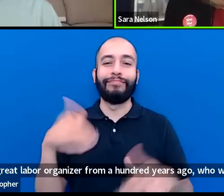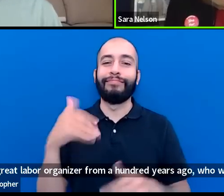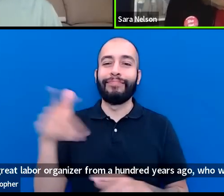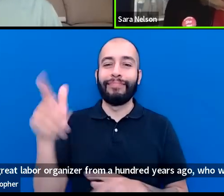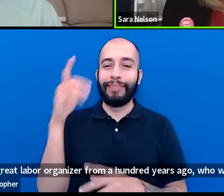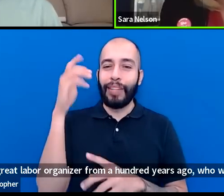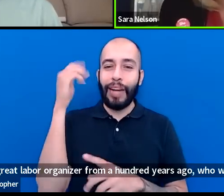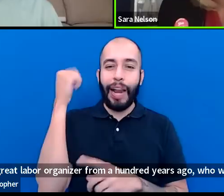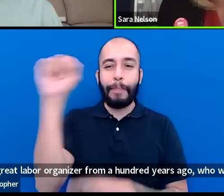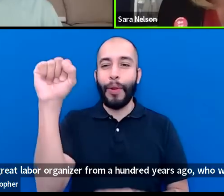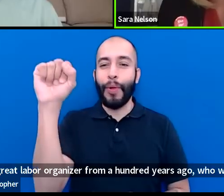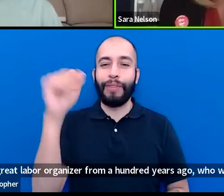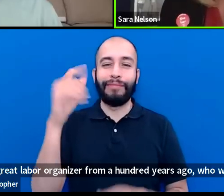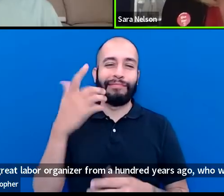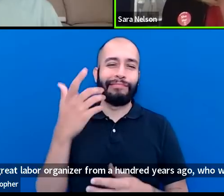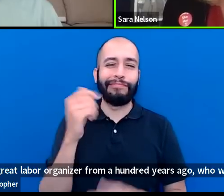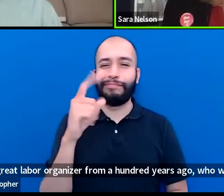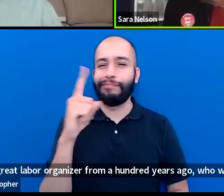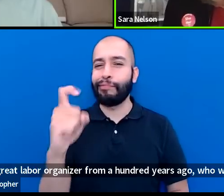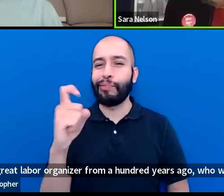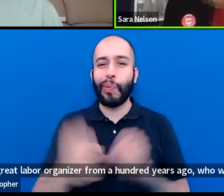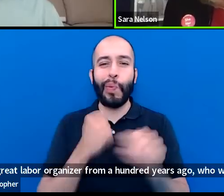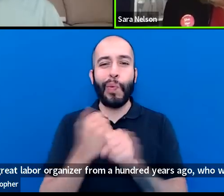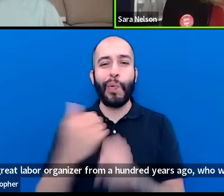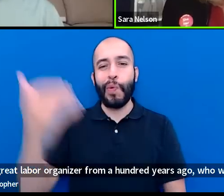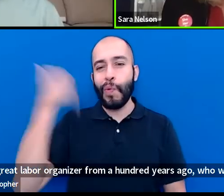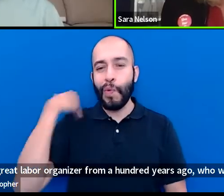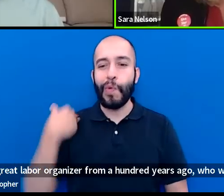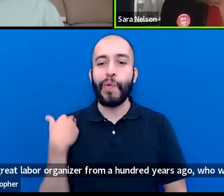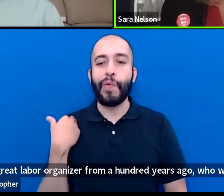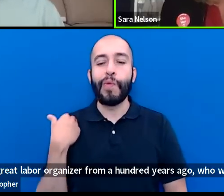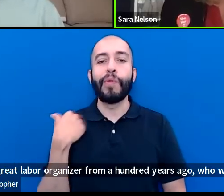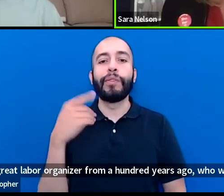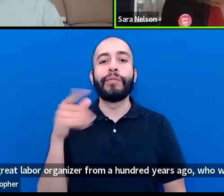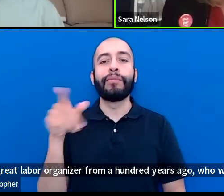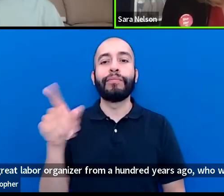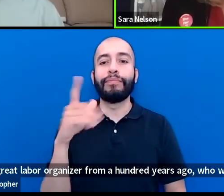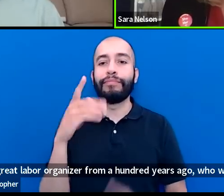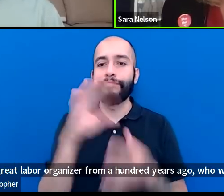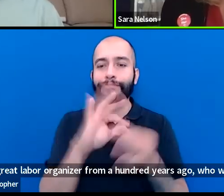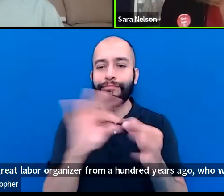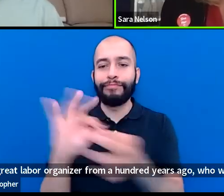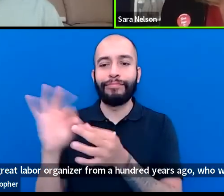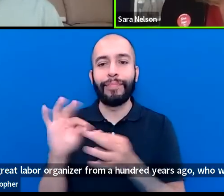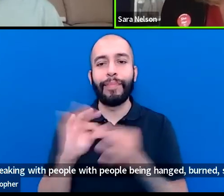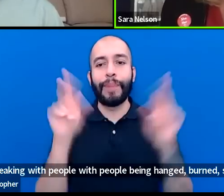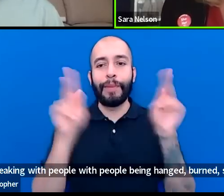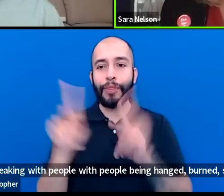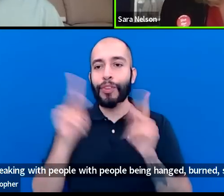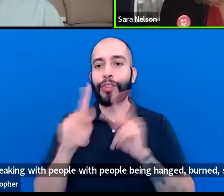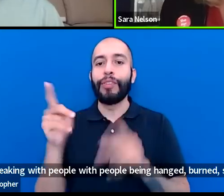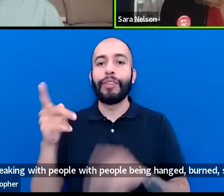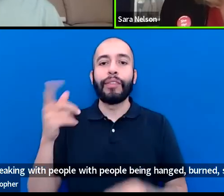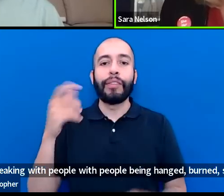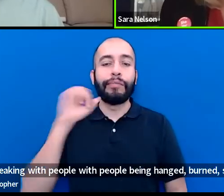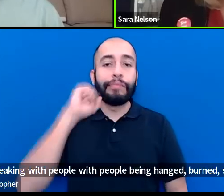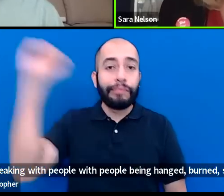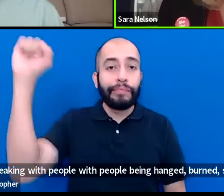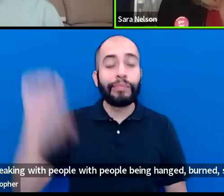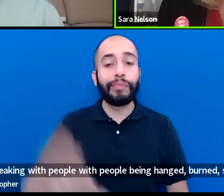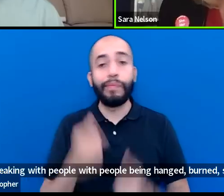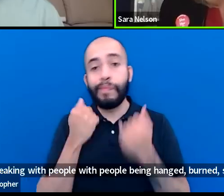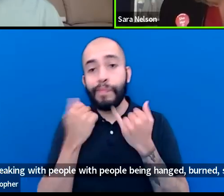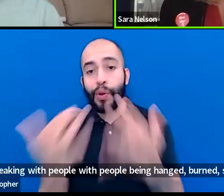burned alive, were being shot at, real violence. And in the face of all of that, she said to the workers, she